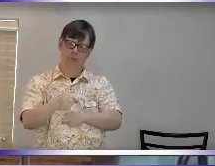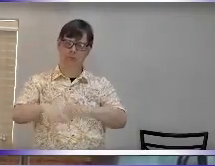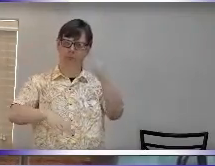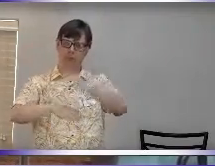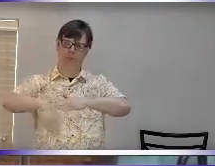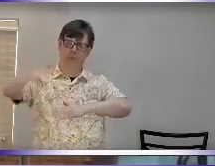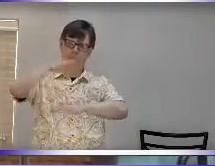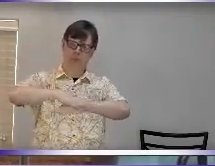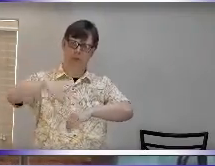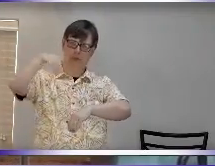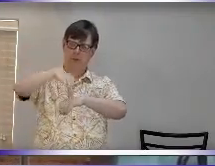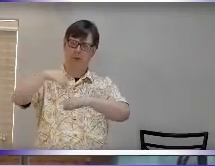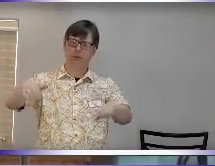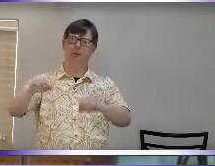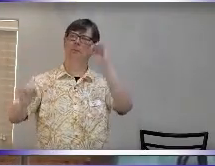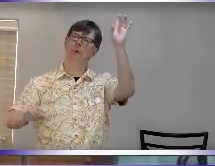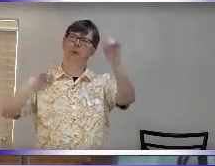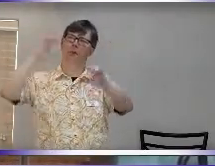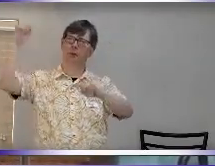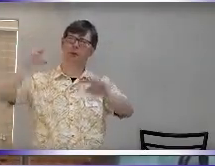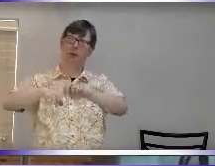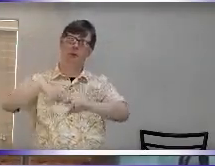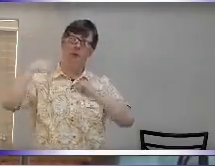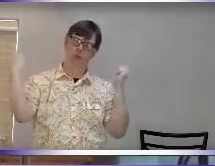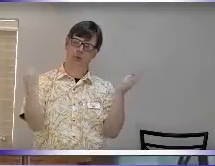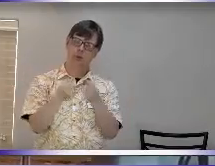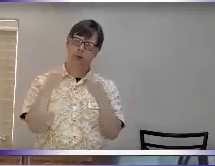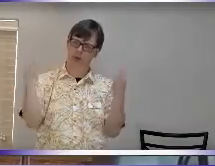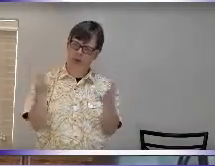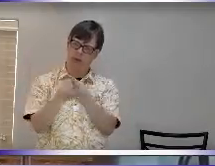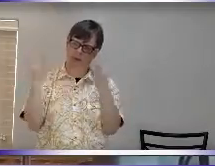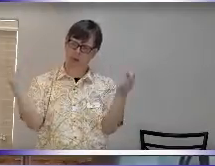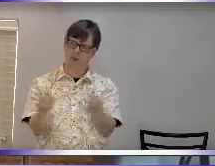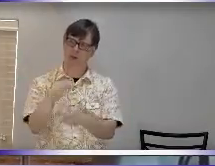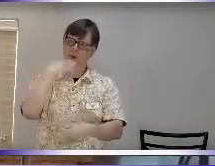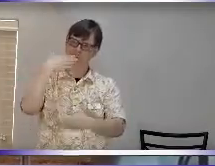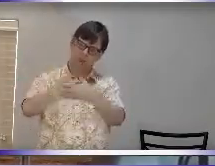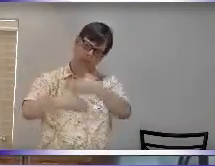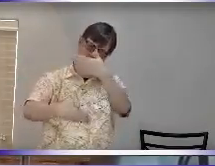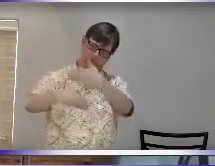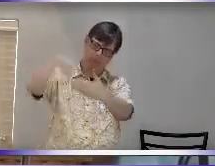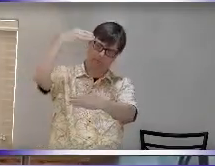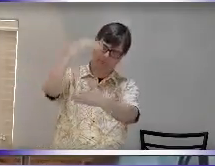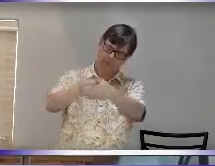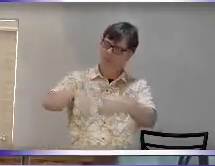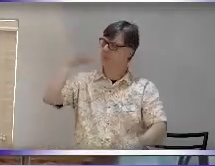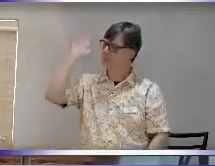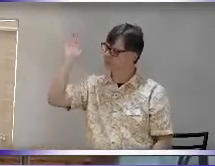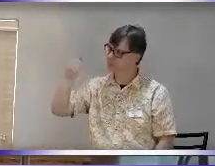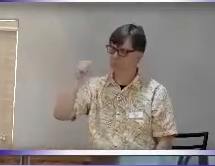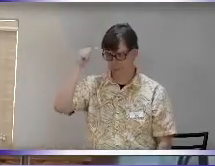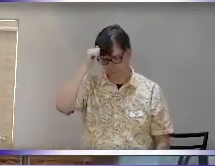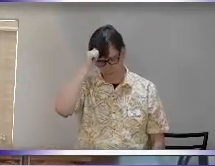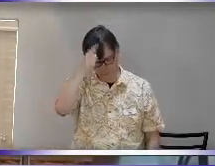upon layer, bubble upon bubble, ring upon ring, we create these boundaries. That's his